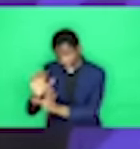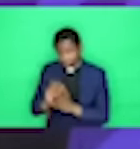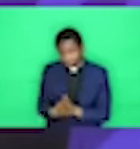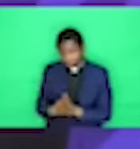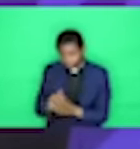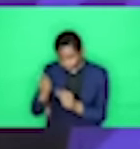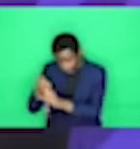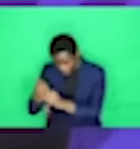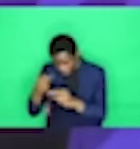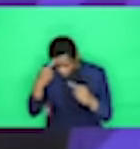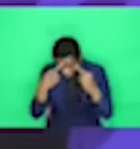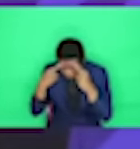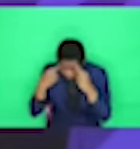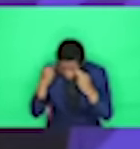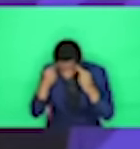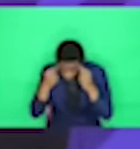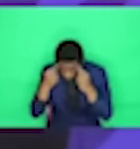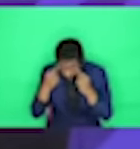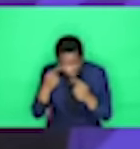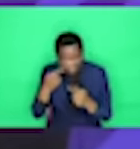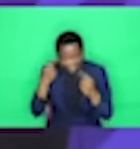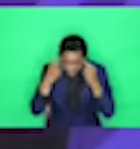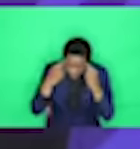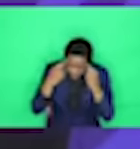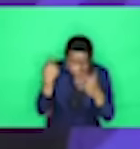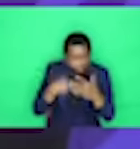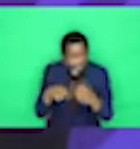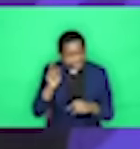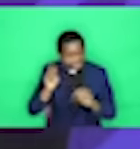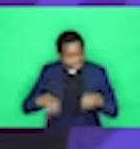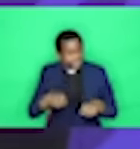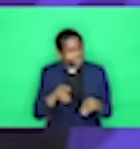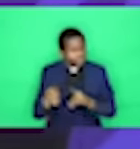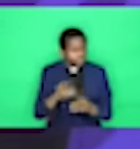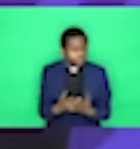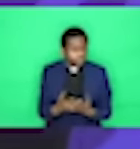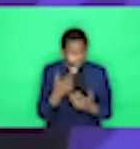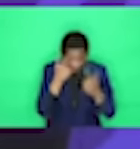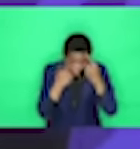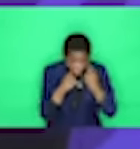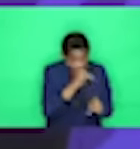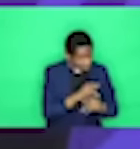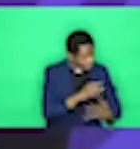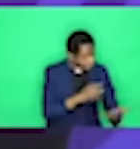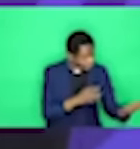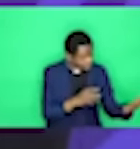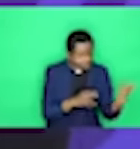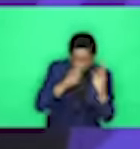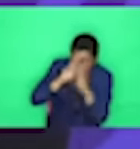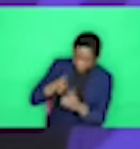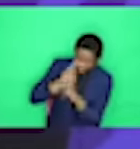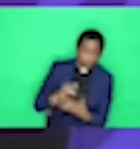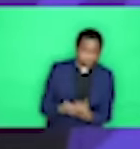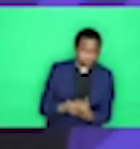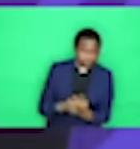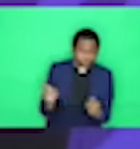Reflect. Think about what you can do. Because the people respect you. Rise as